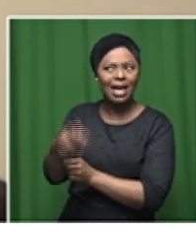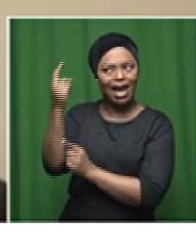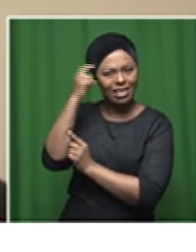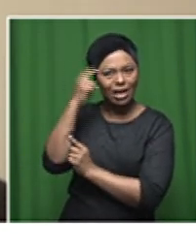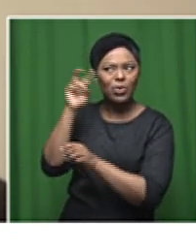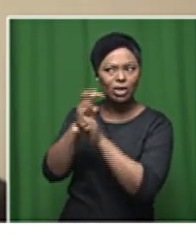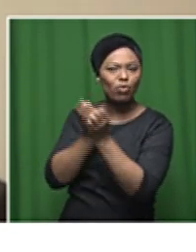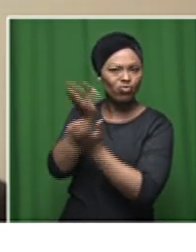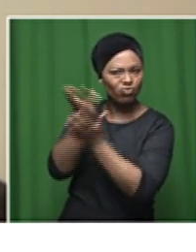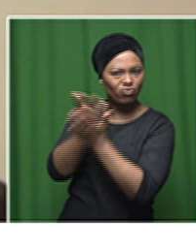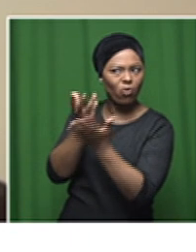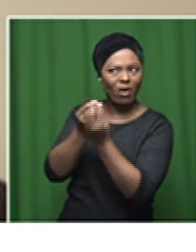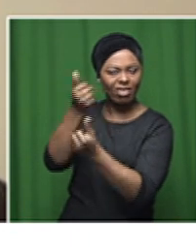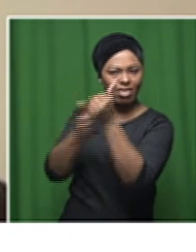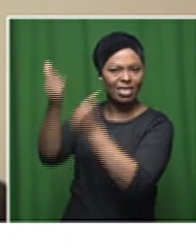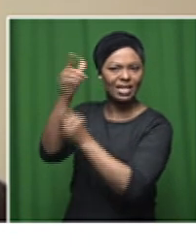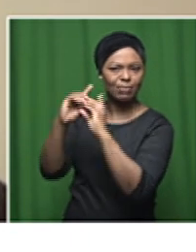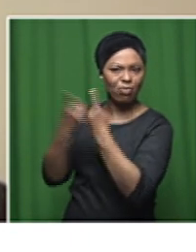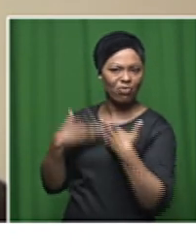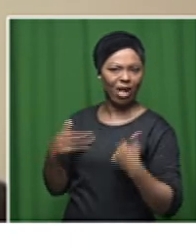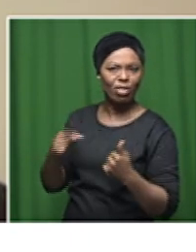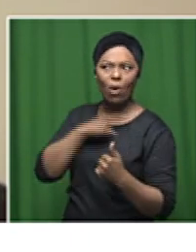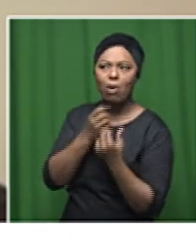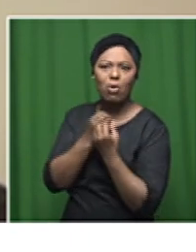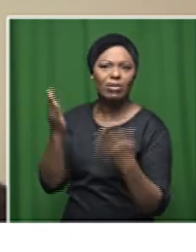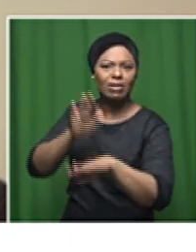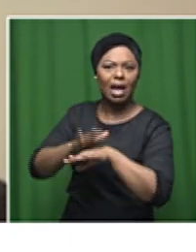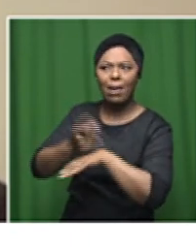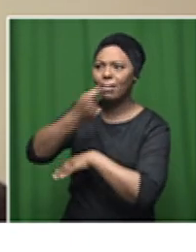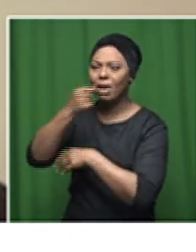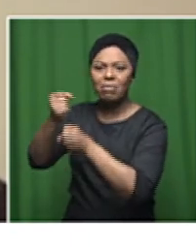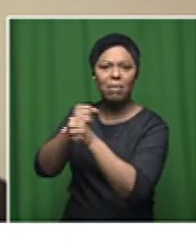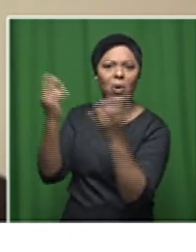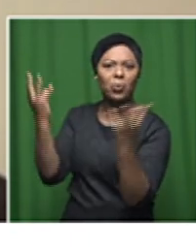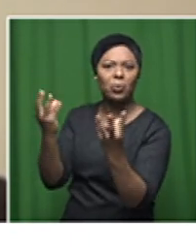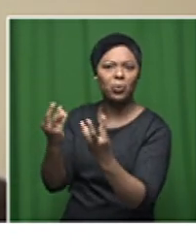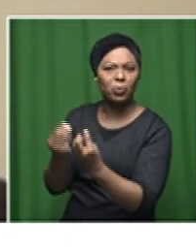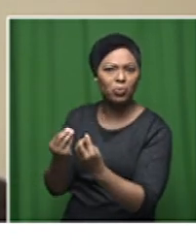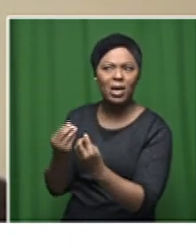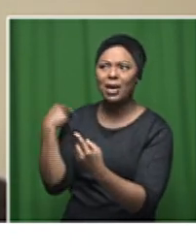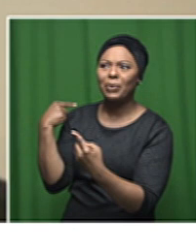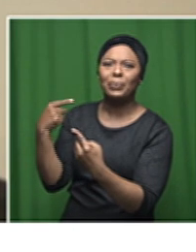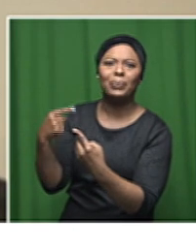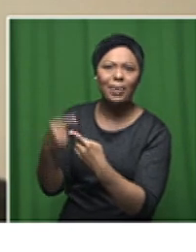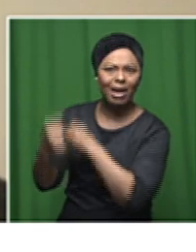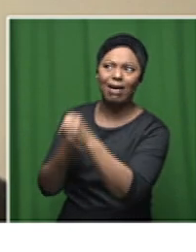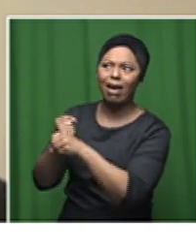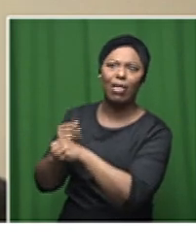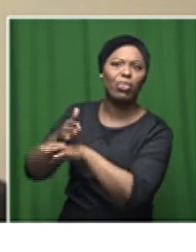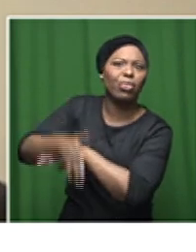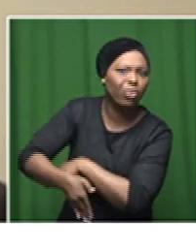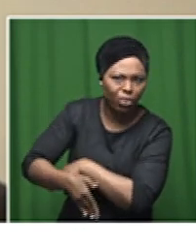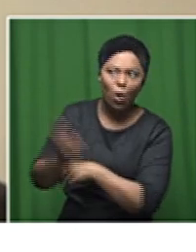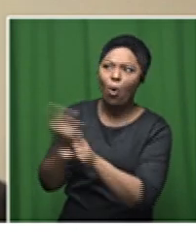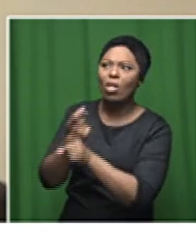to engage with Department of Health in Northwest, because it's a continuous issue. It's been happening for a very long time. It's